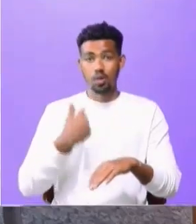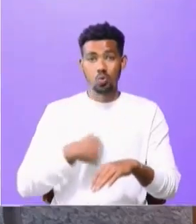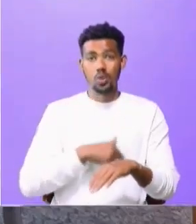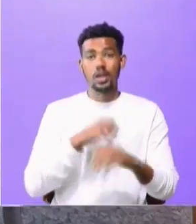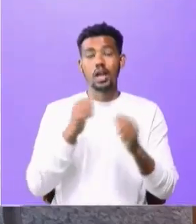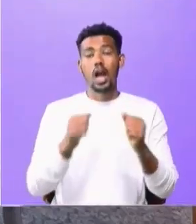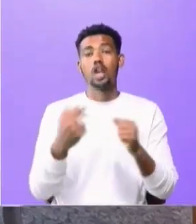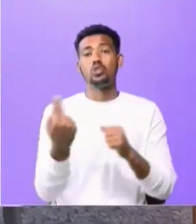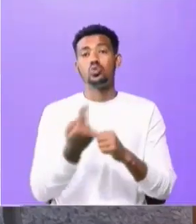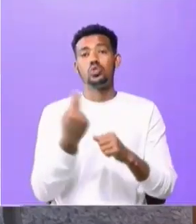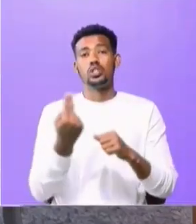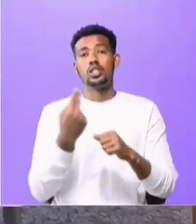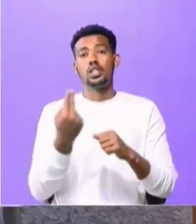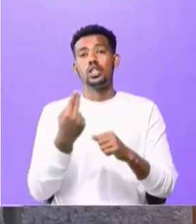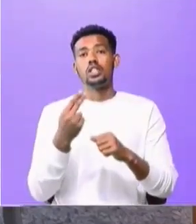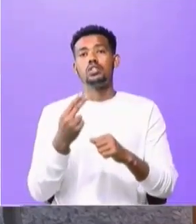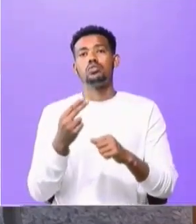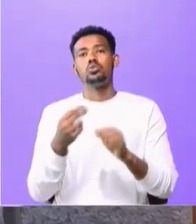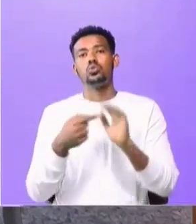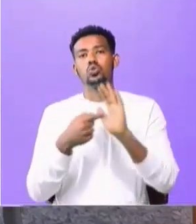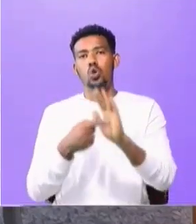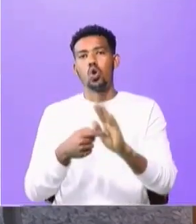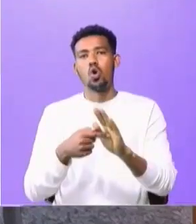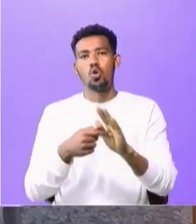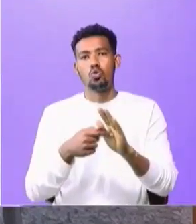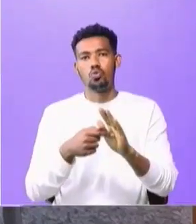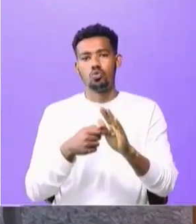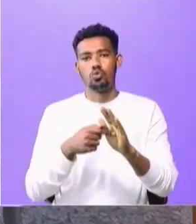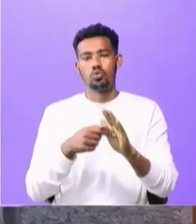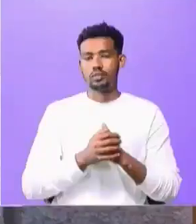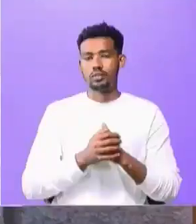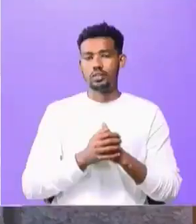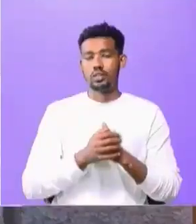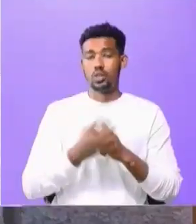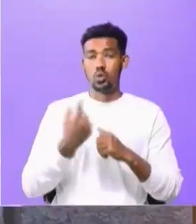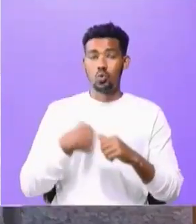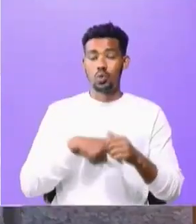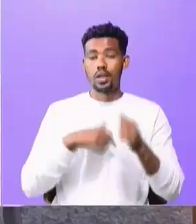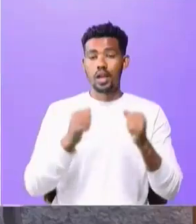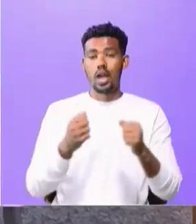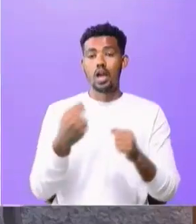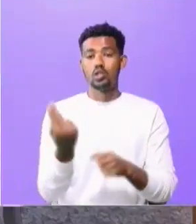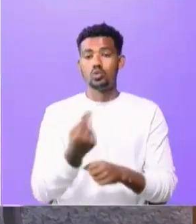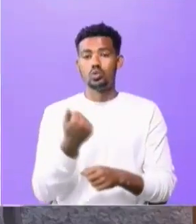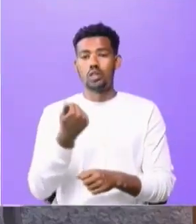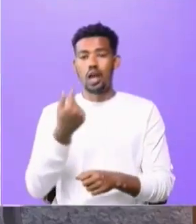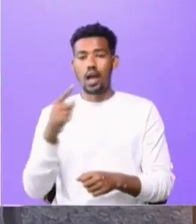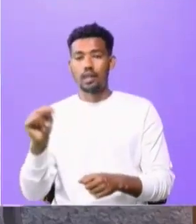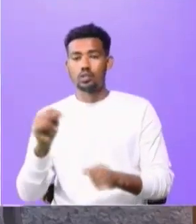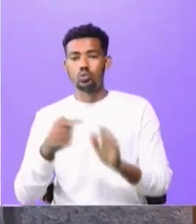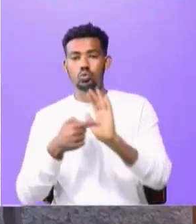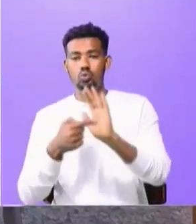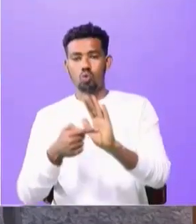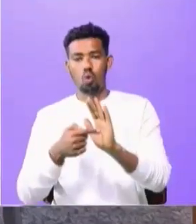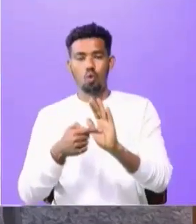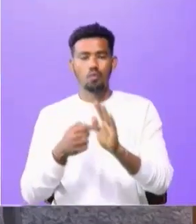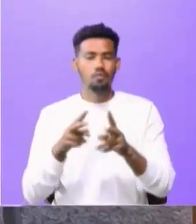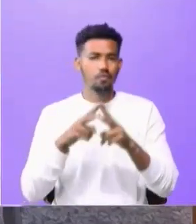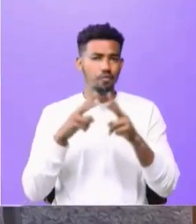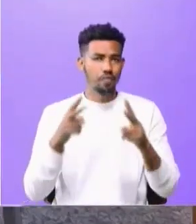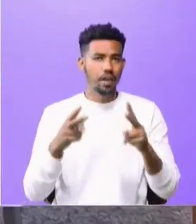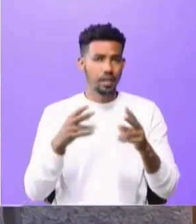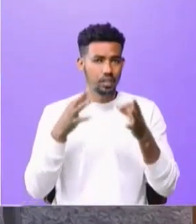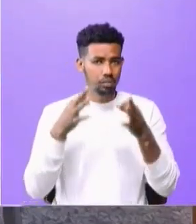use in to show months of the year. We can use at to show a very